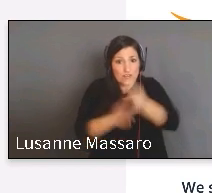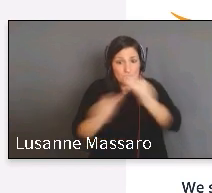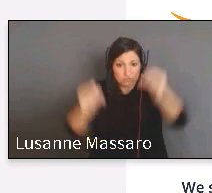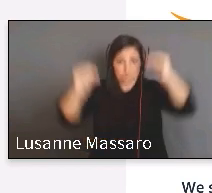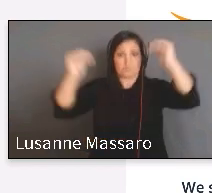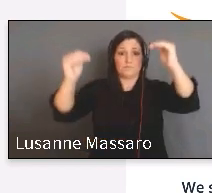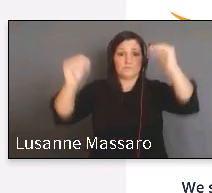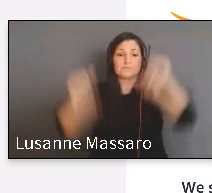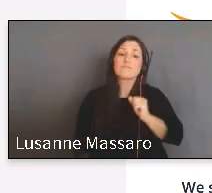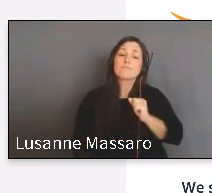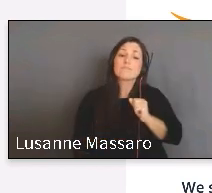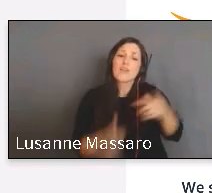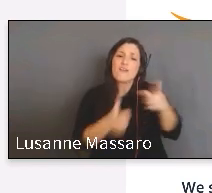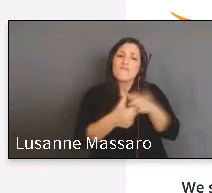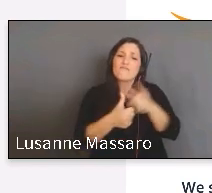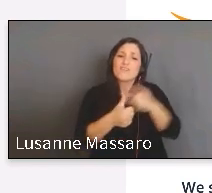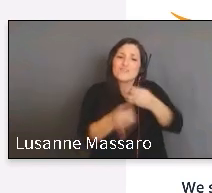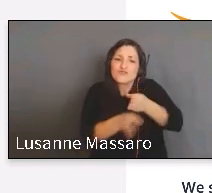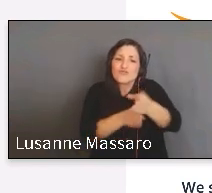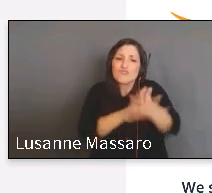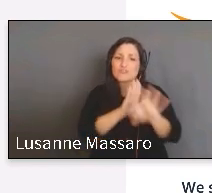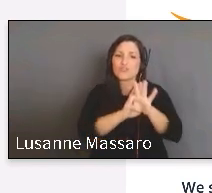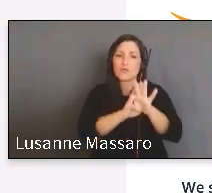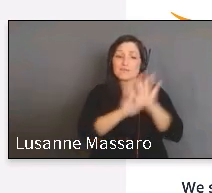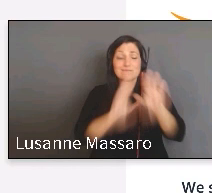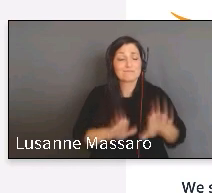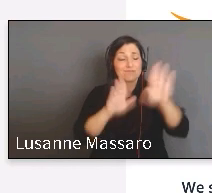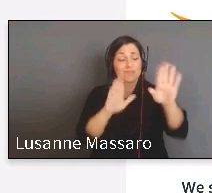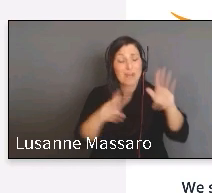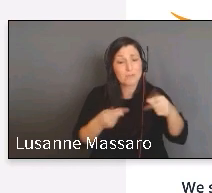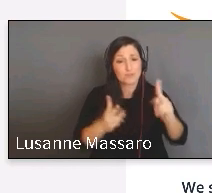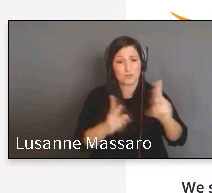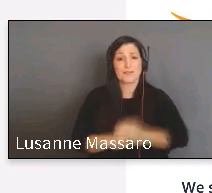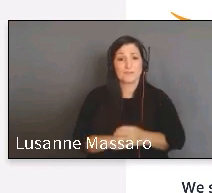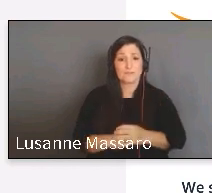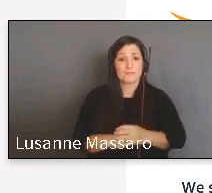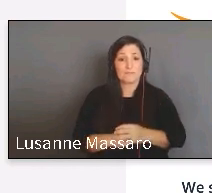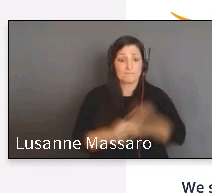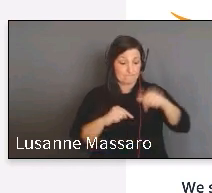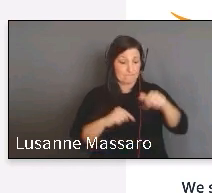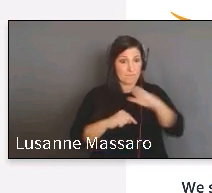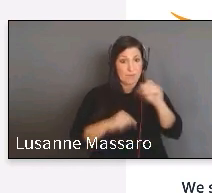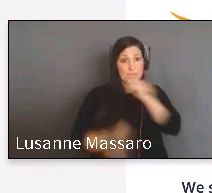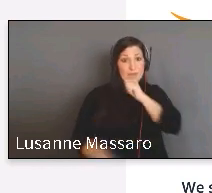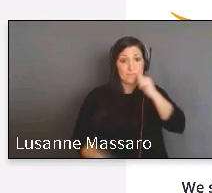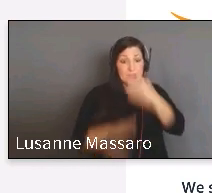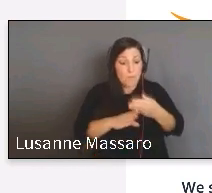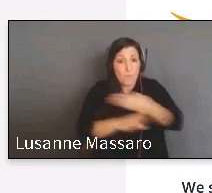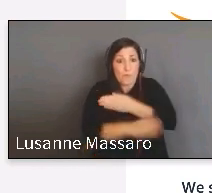a fantastic opportunity. This is where the company, Amazon, prepays